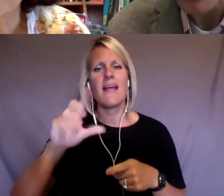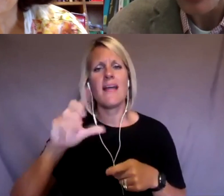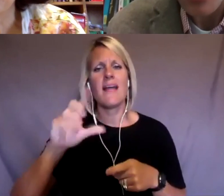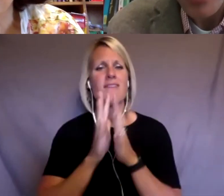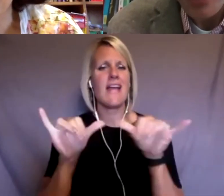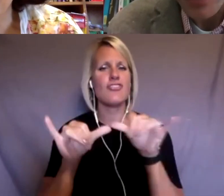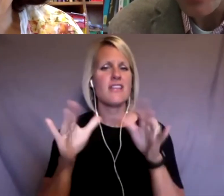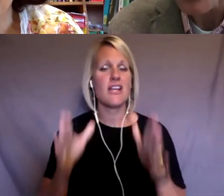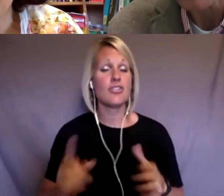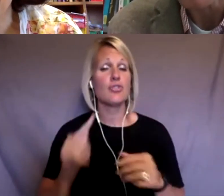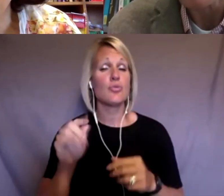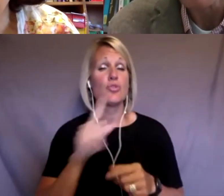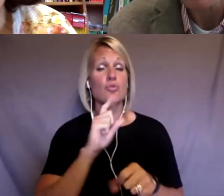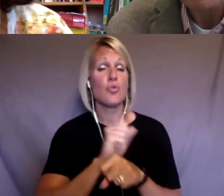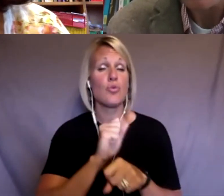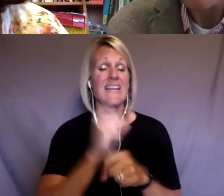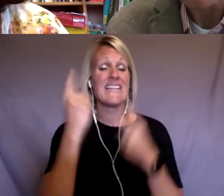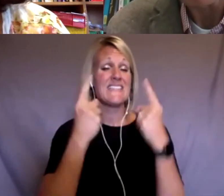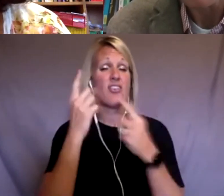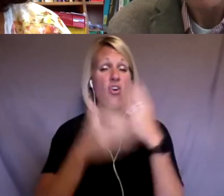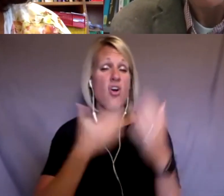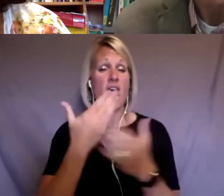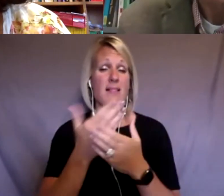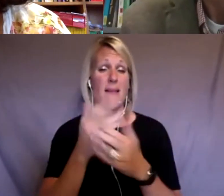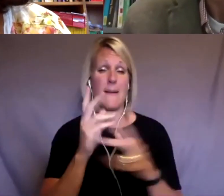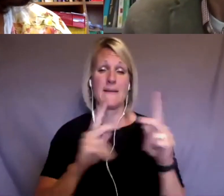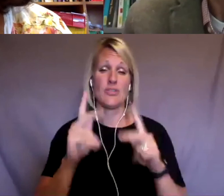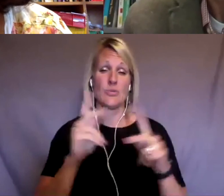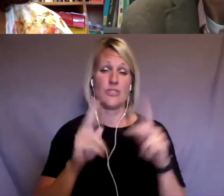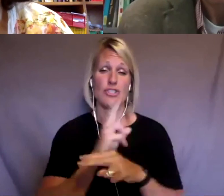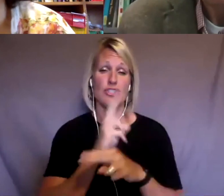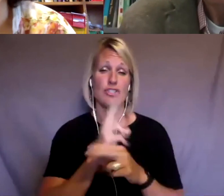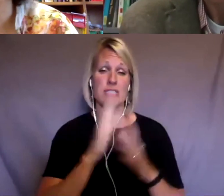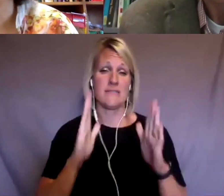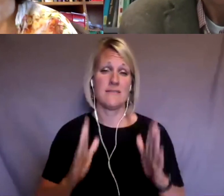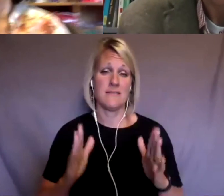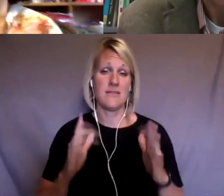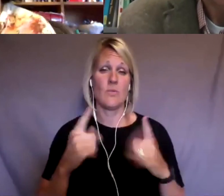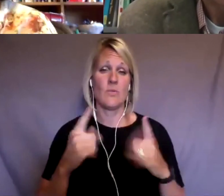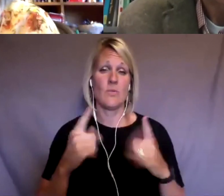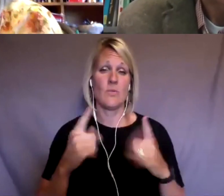to truly consider all users when designing street infrastructure?